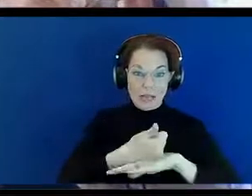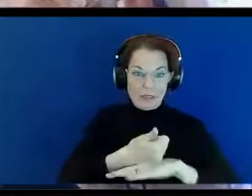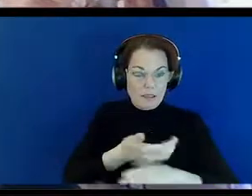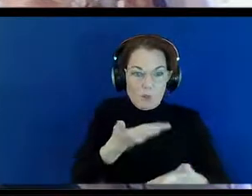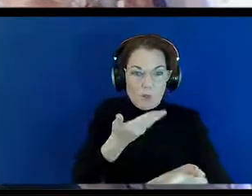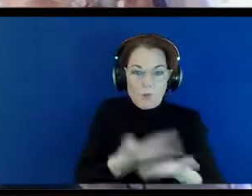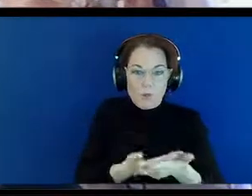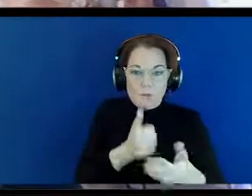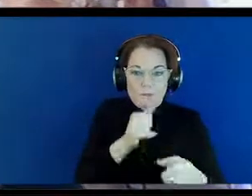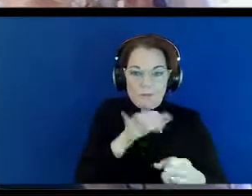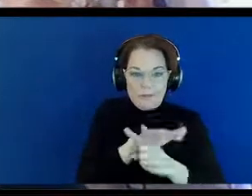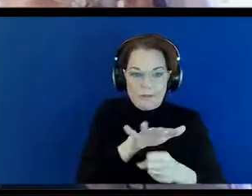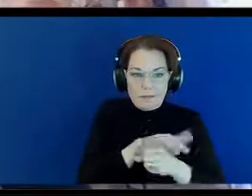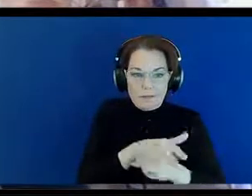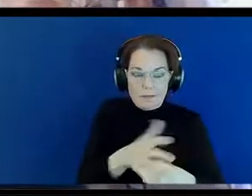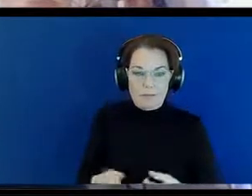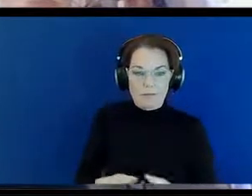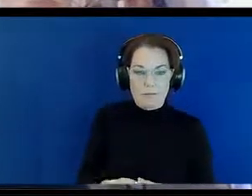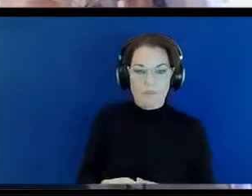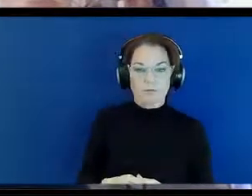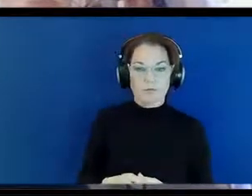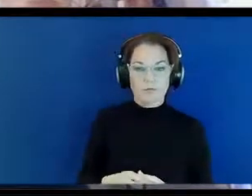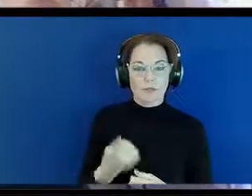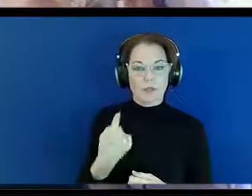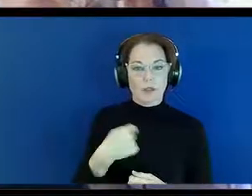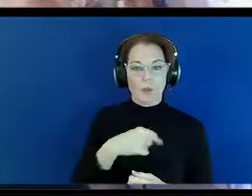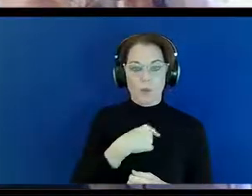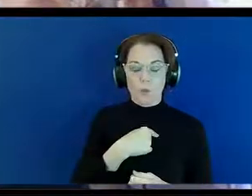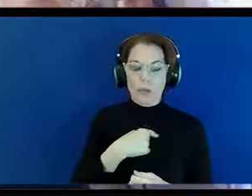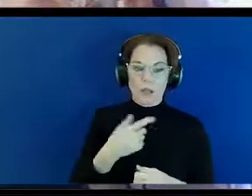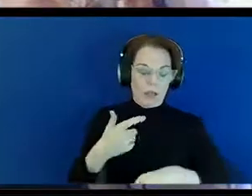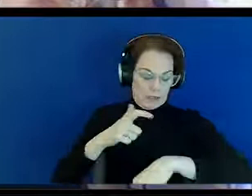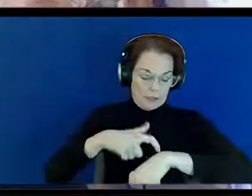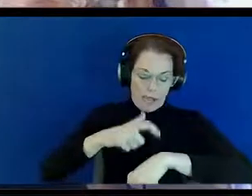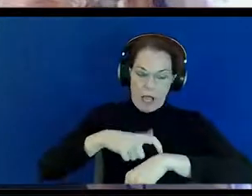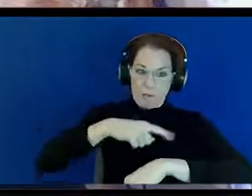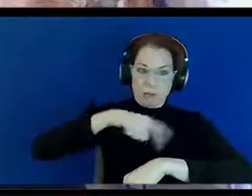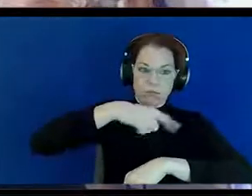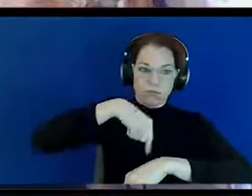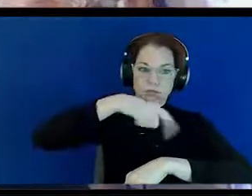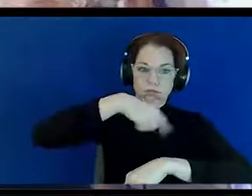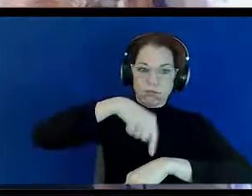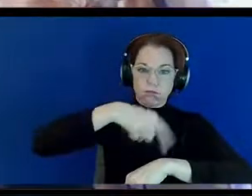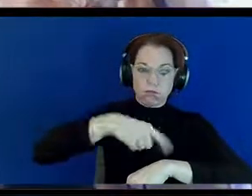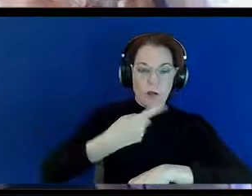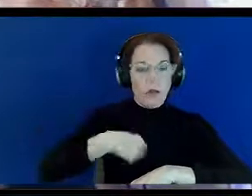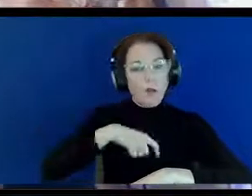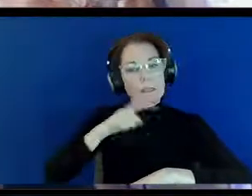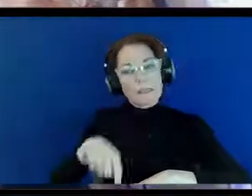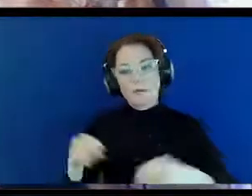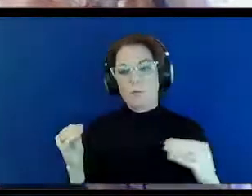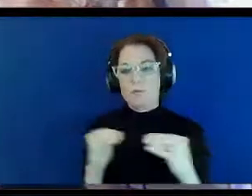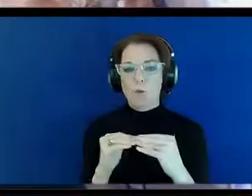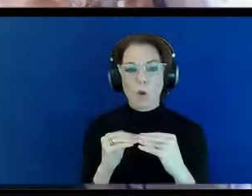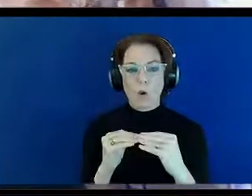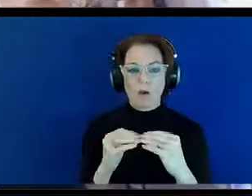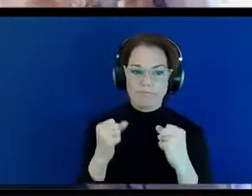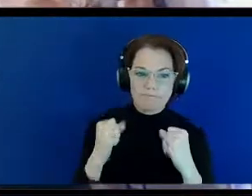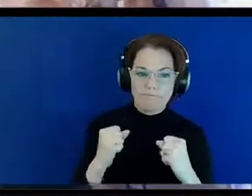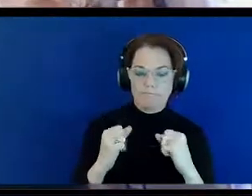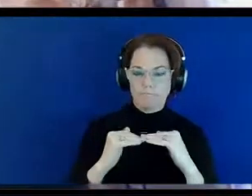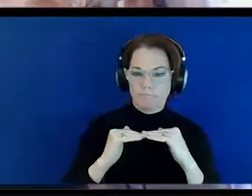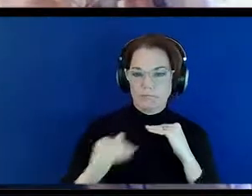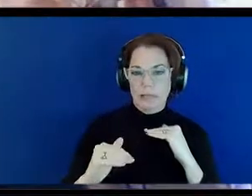be insufficient. We are on a race against the clock to get more stable clothing storage units on the